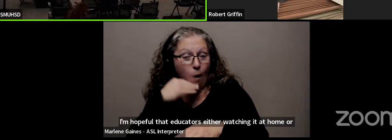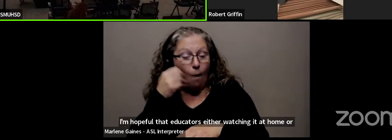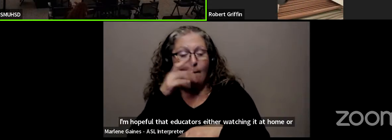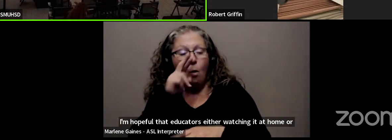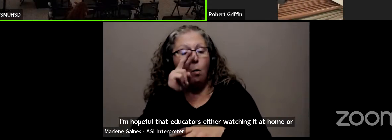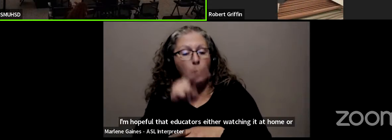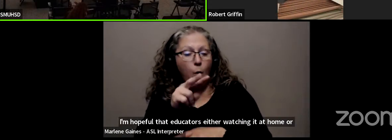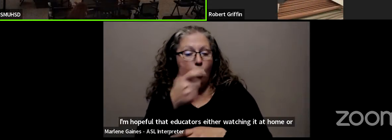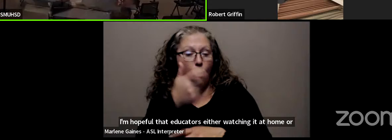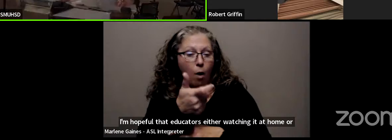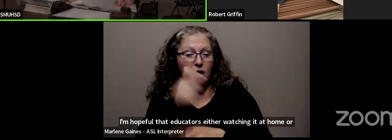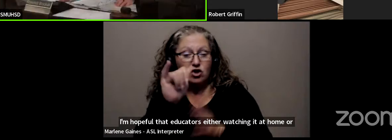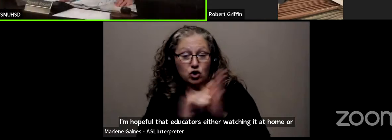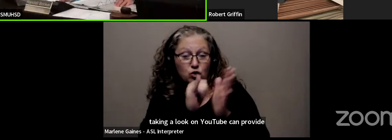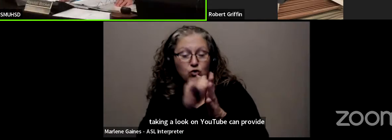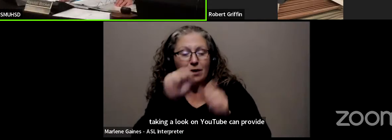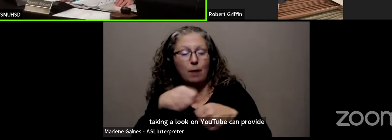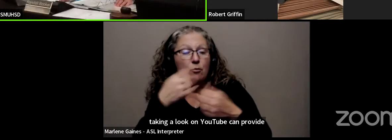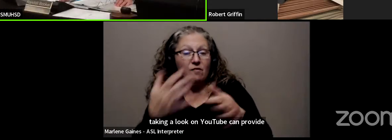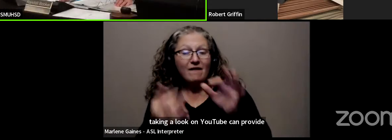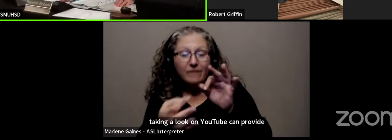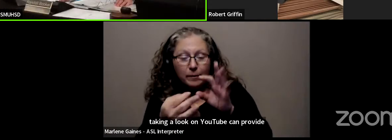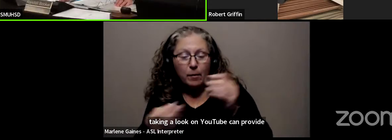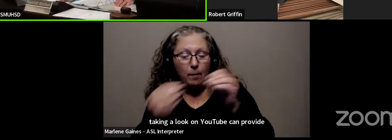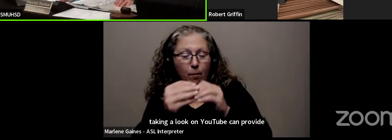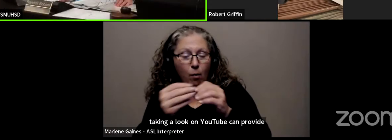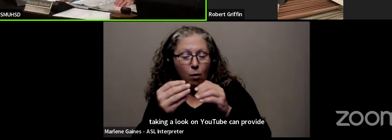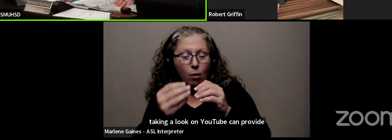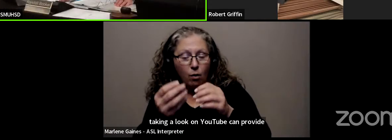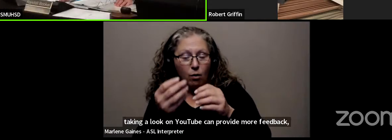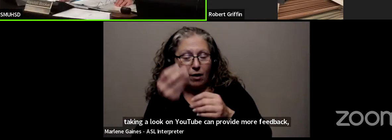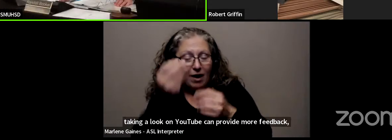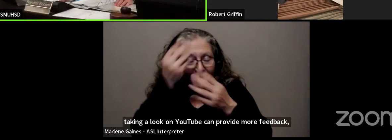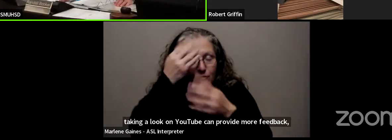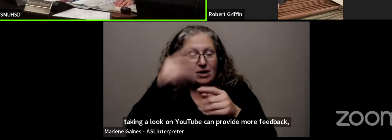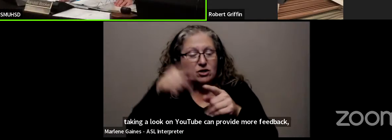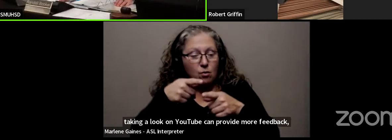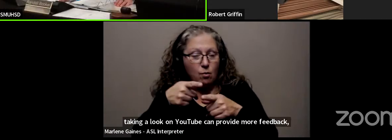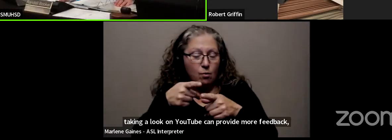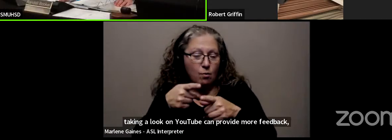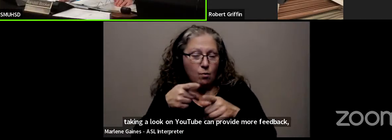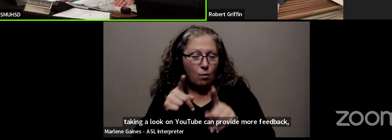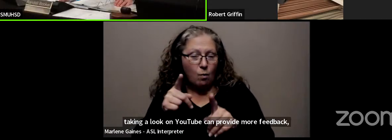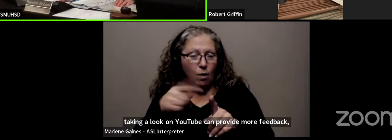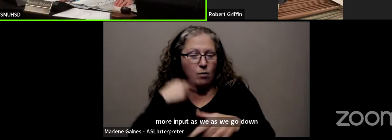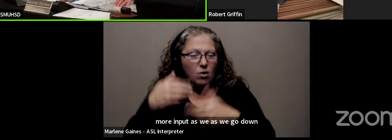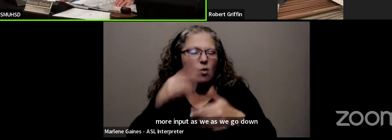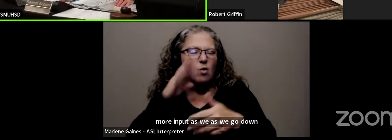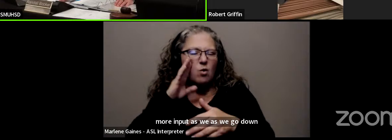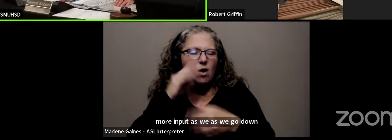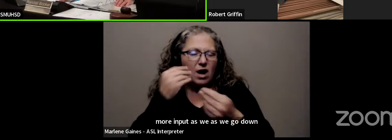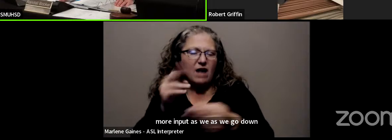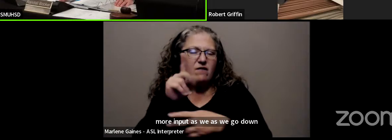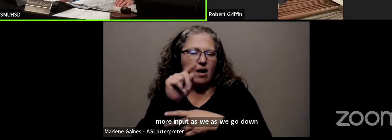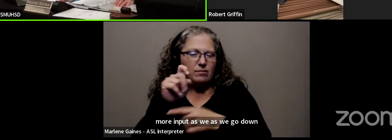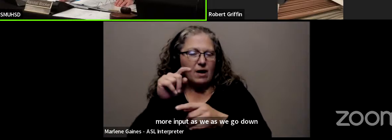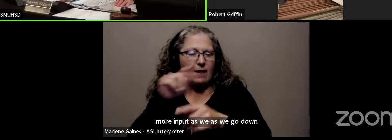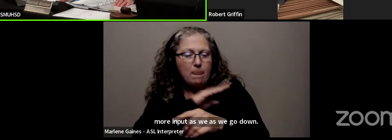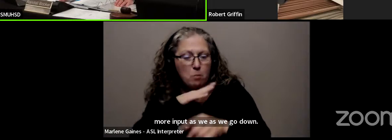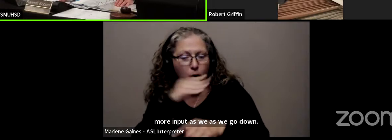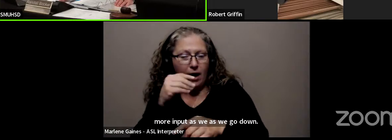YouTube can provide more feedback, more input as we go down, and we'll continue to update the board and the public as to